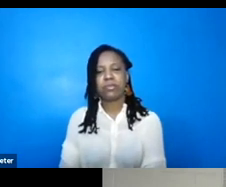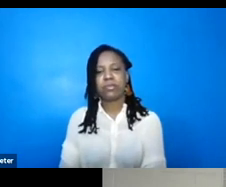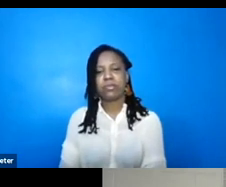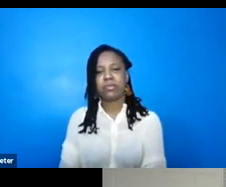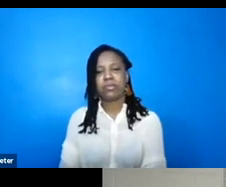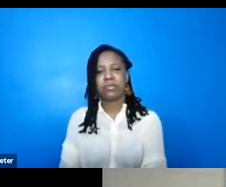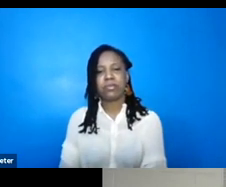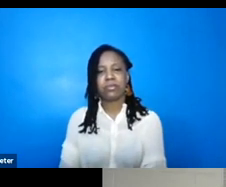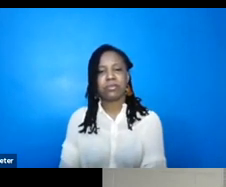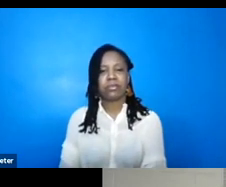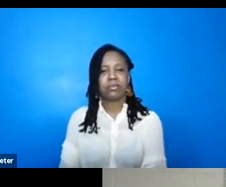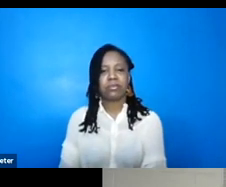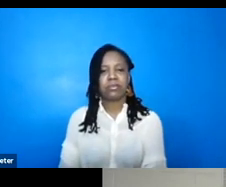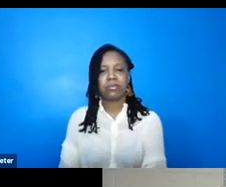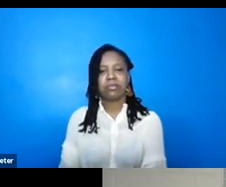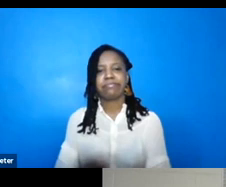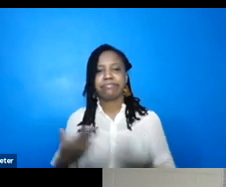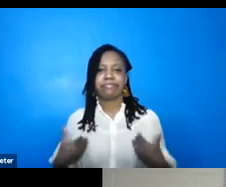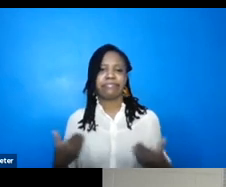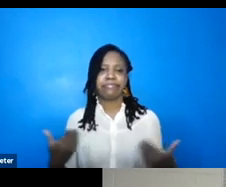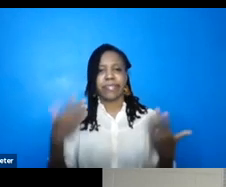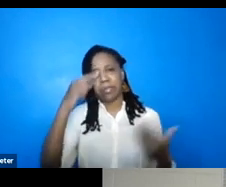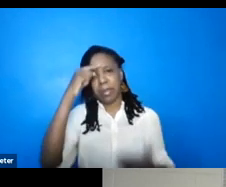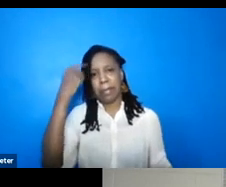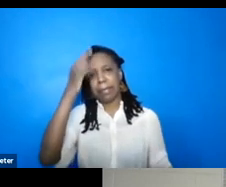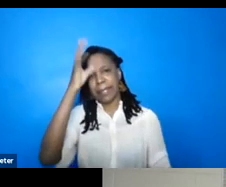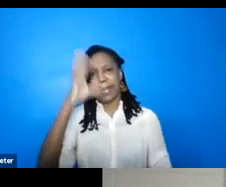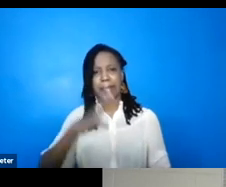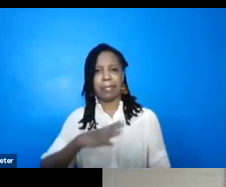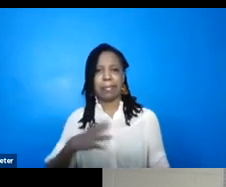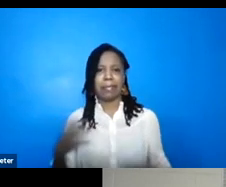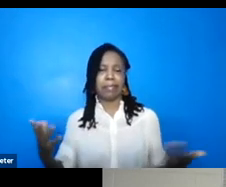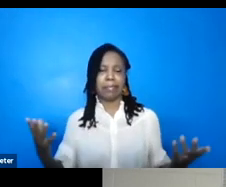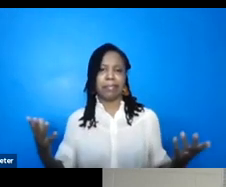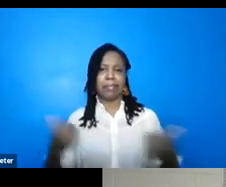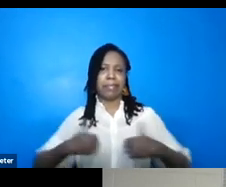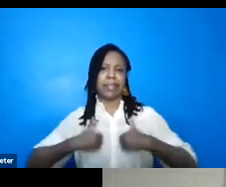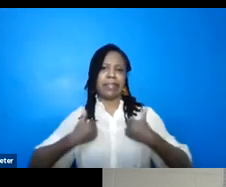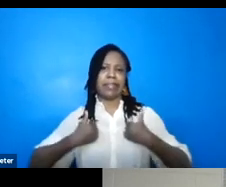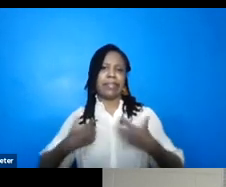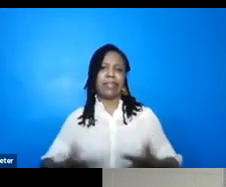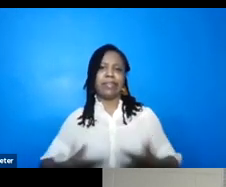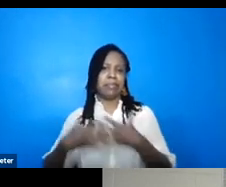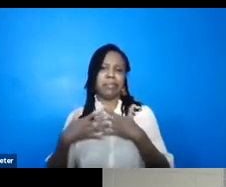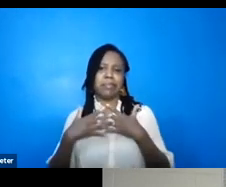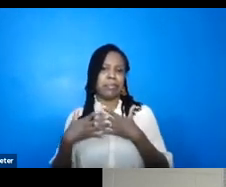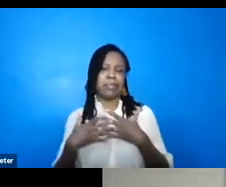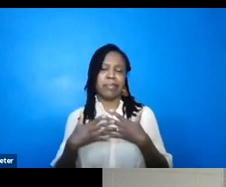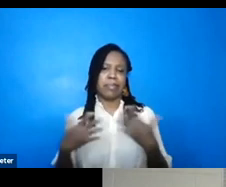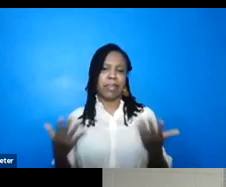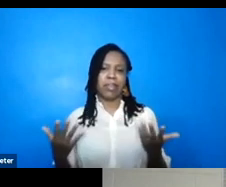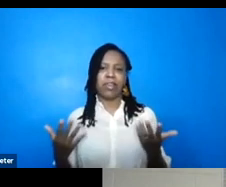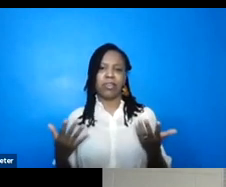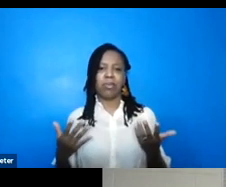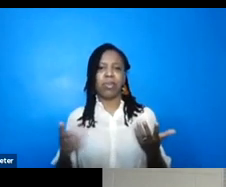rape being a black man in America, I mean, that's going to always be a conversation when I'm talking to